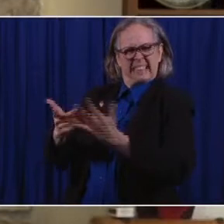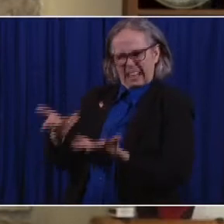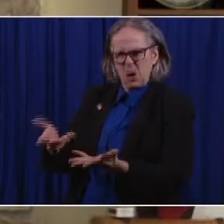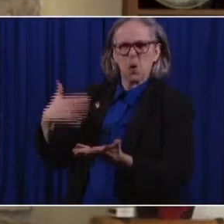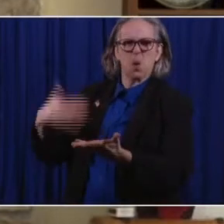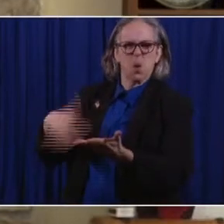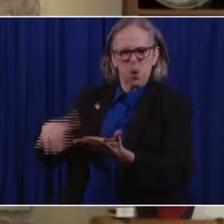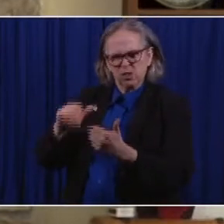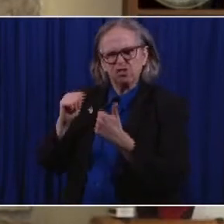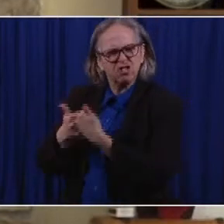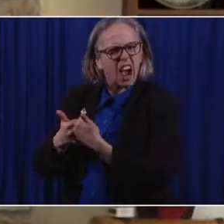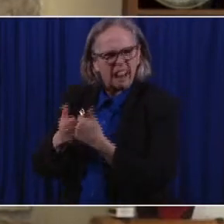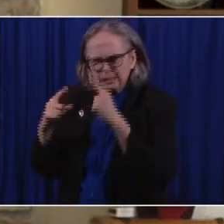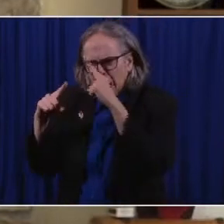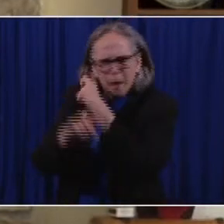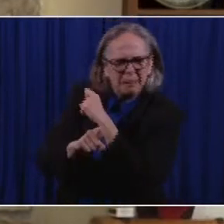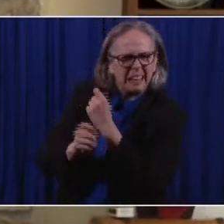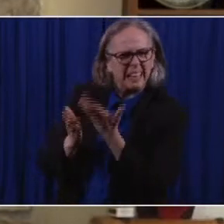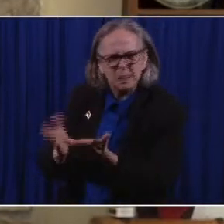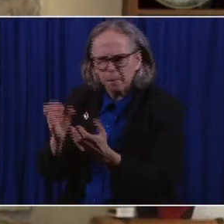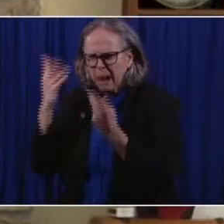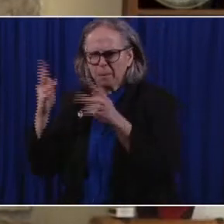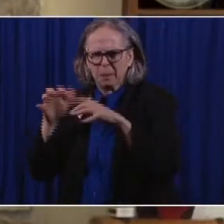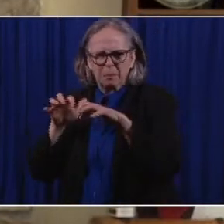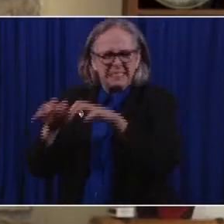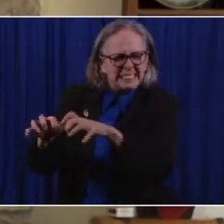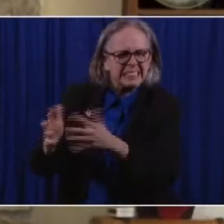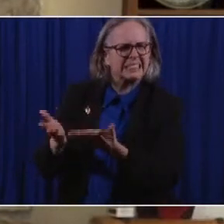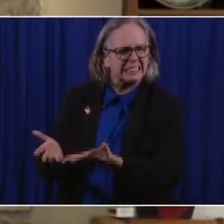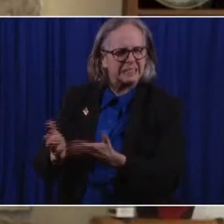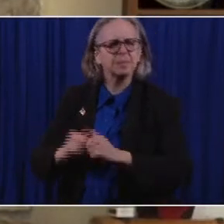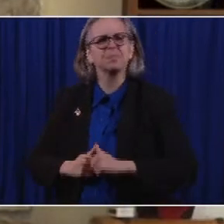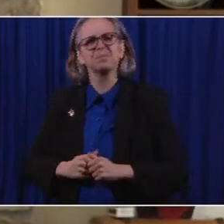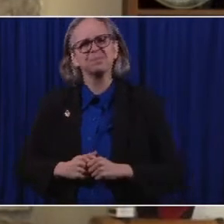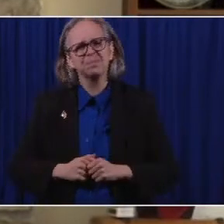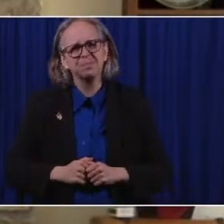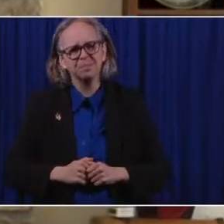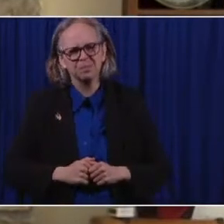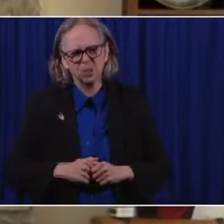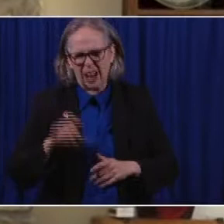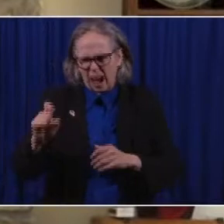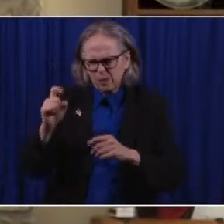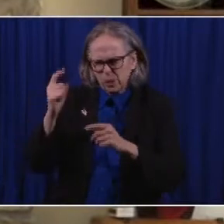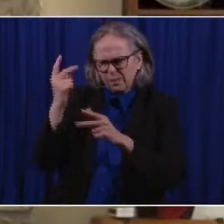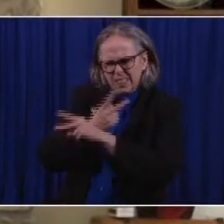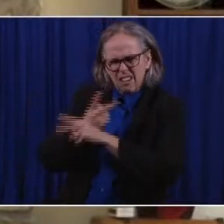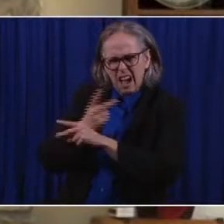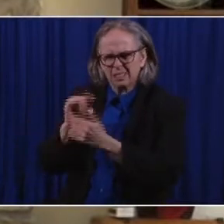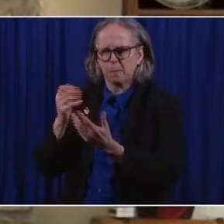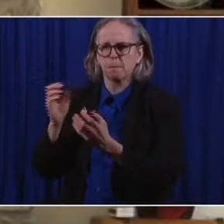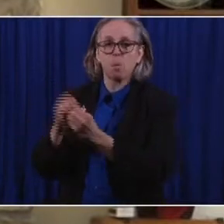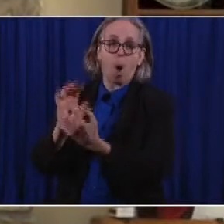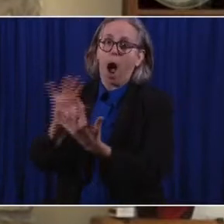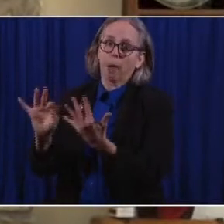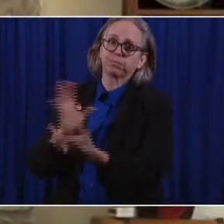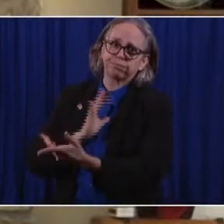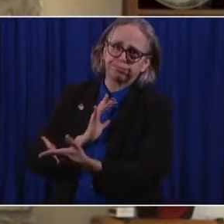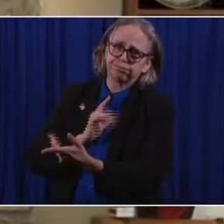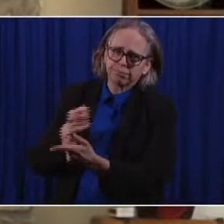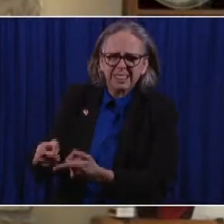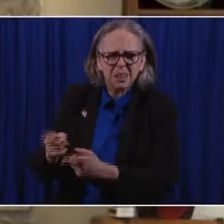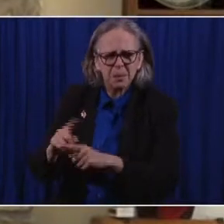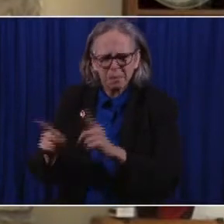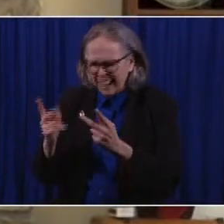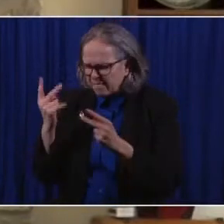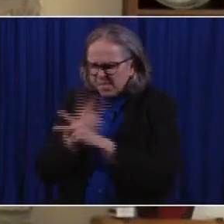that there are going to be many, many choices, and that people will have to navigate that. And we understand that